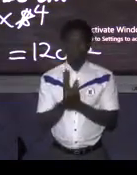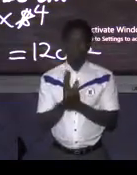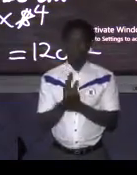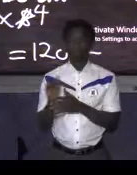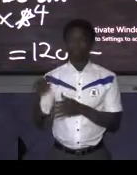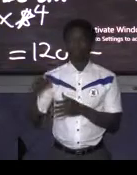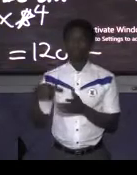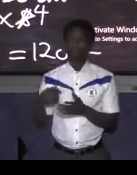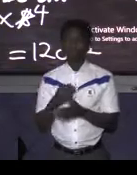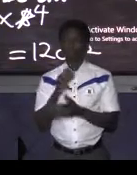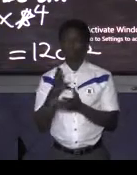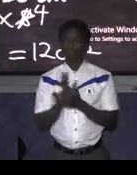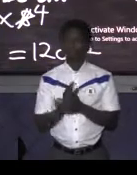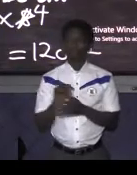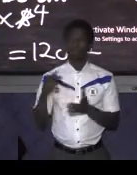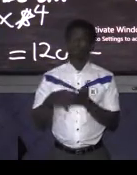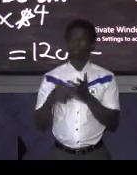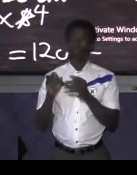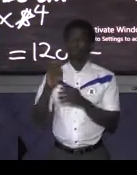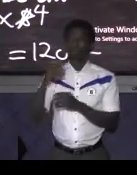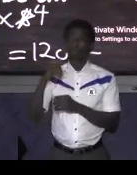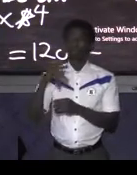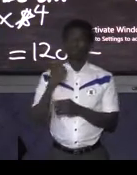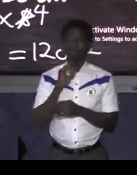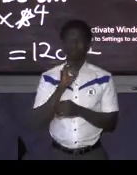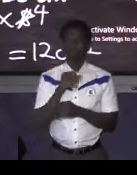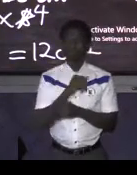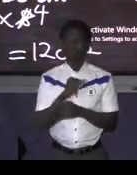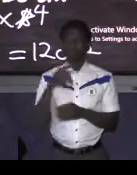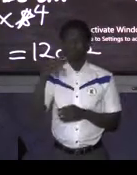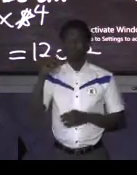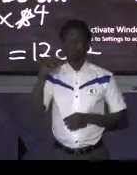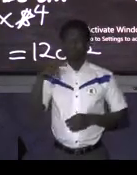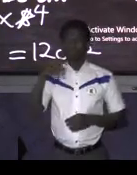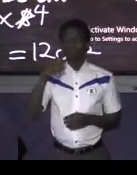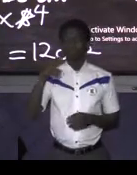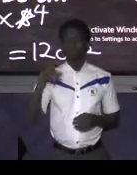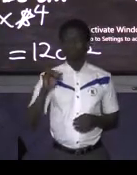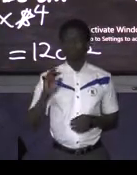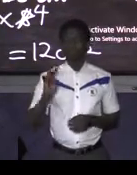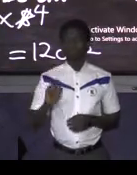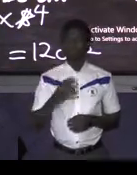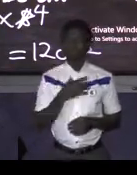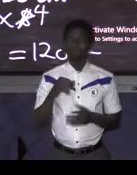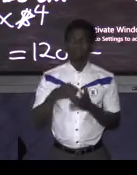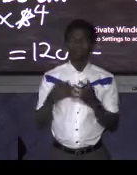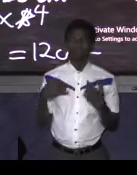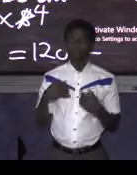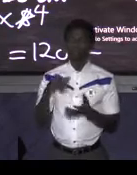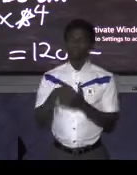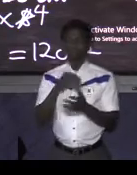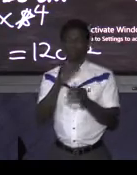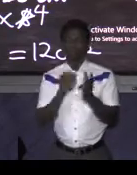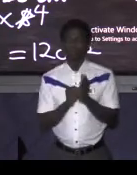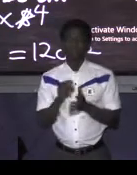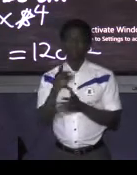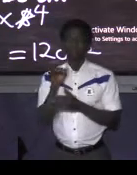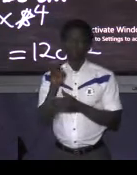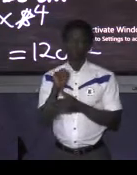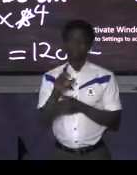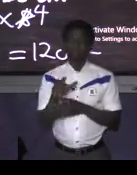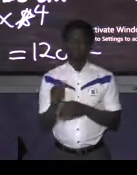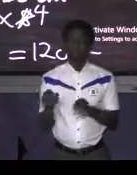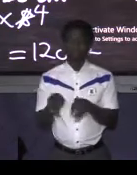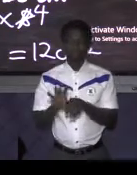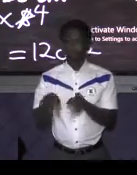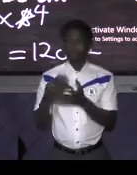But this shape is also a trapezium, and a trapezium has its own formula as well. If you will recall,